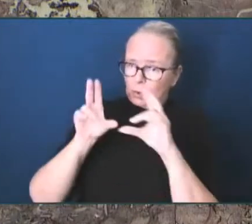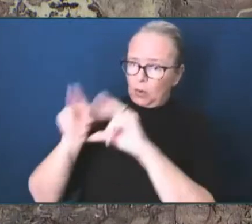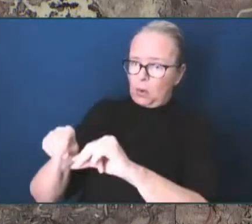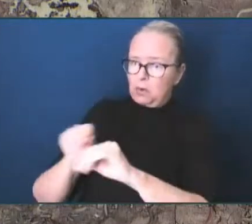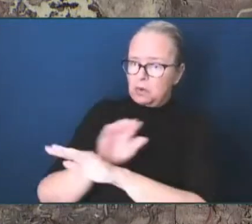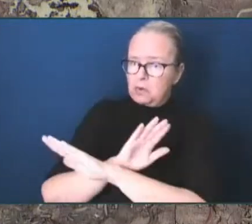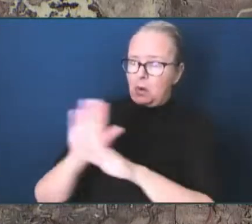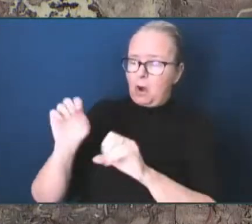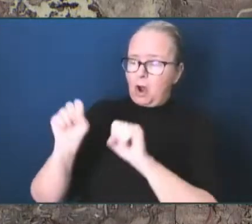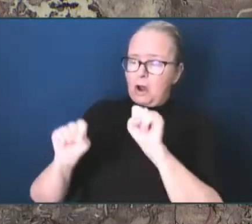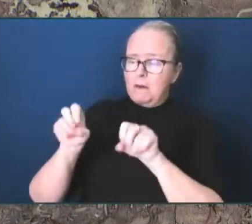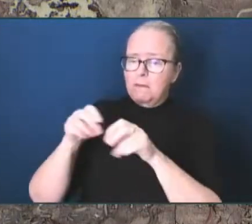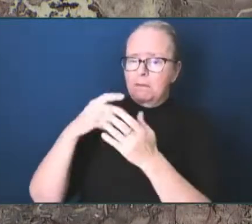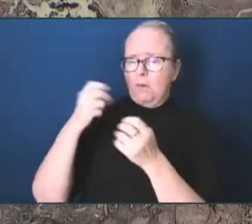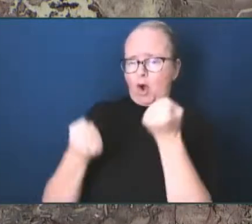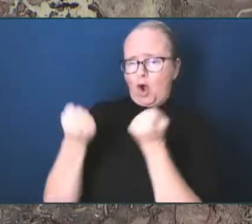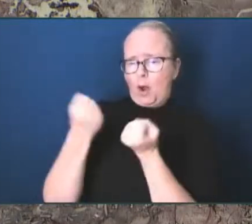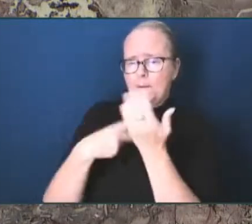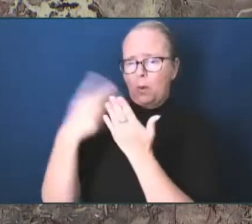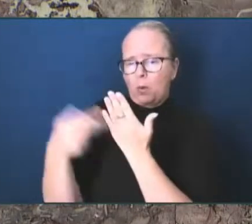nurse with a police officer?